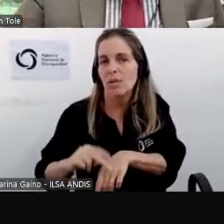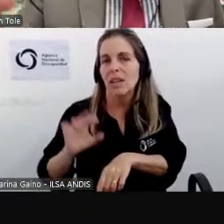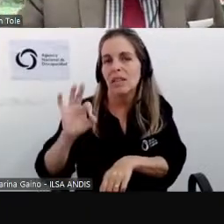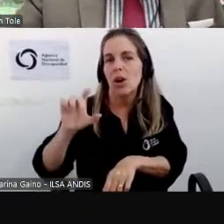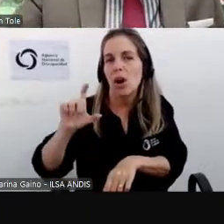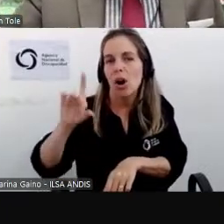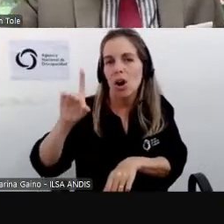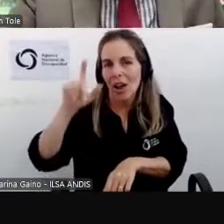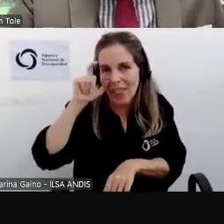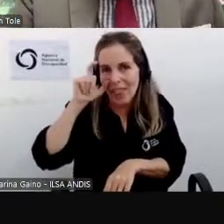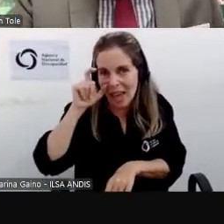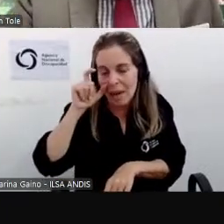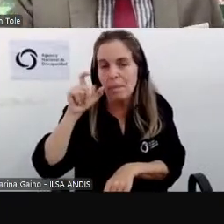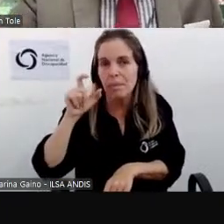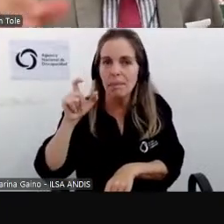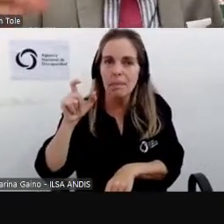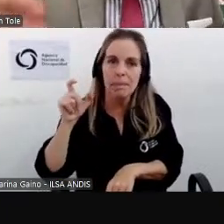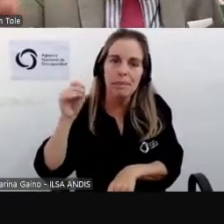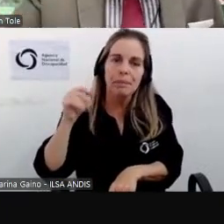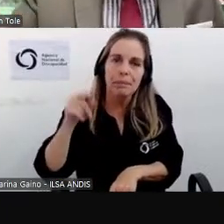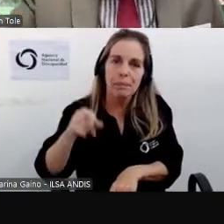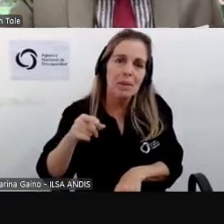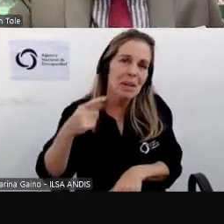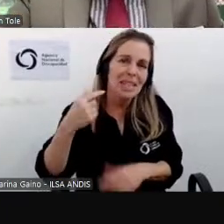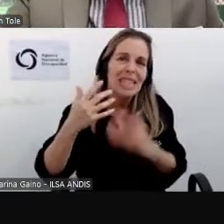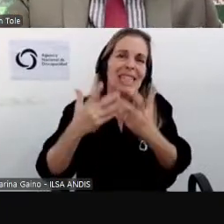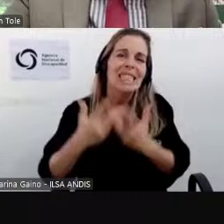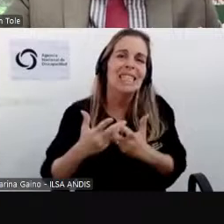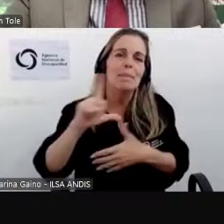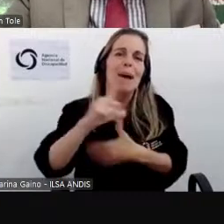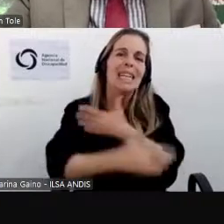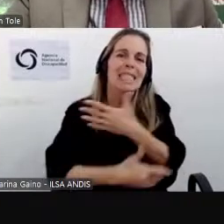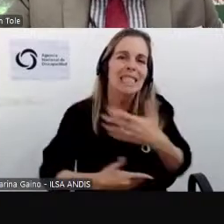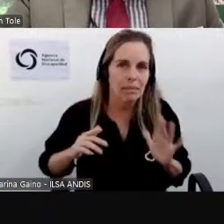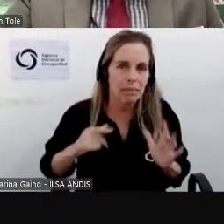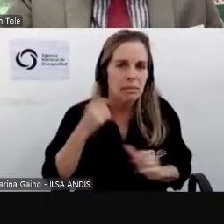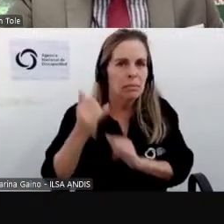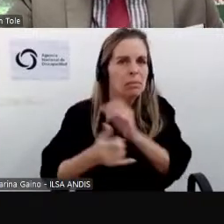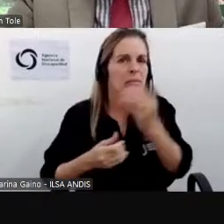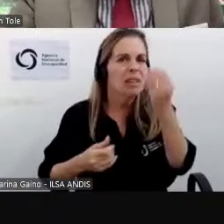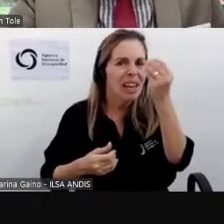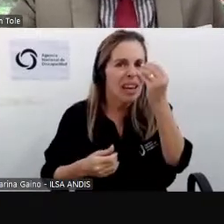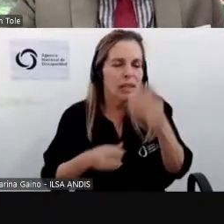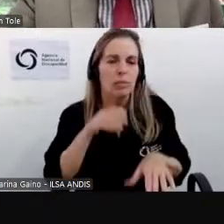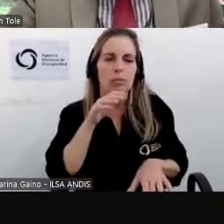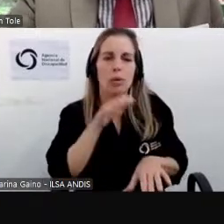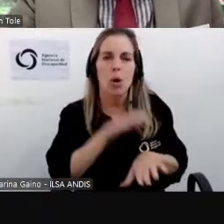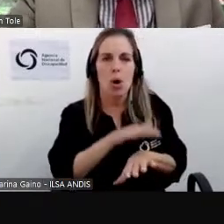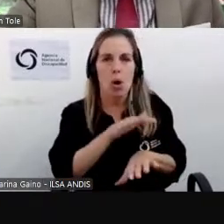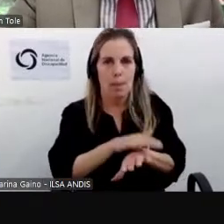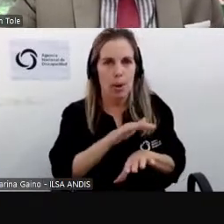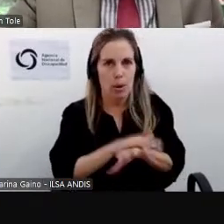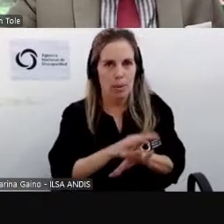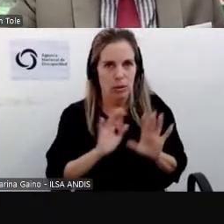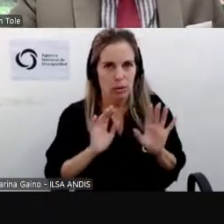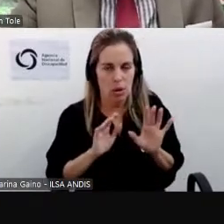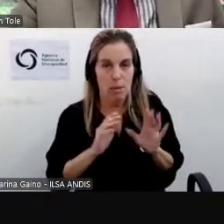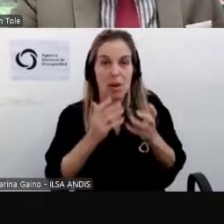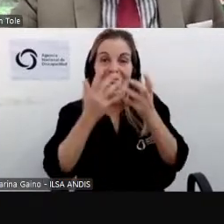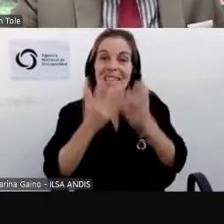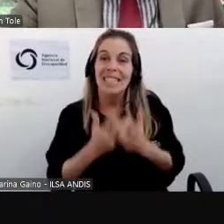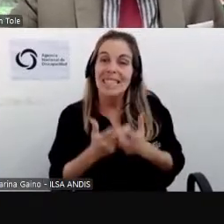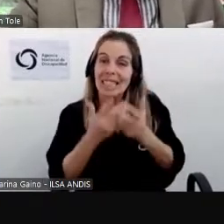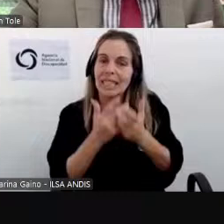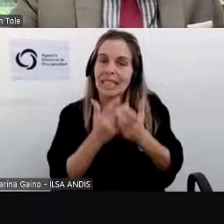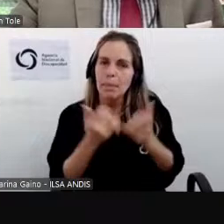following the OECD recommendations and in the light of the Inter-American system, I would like to tell you what it means making a